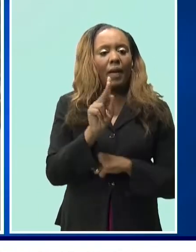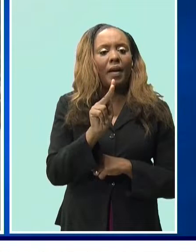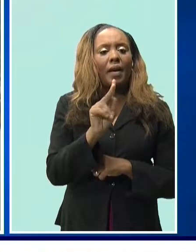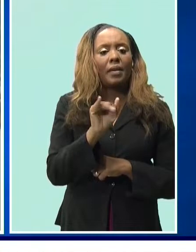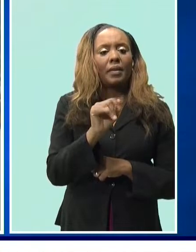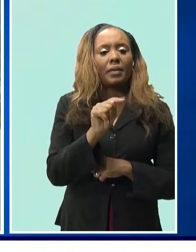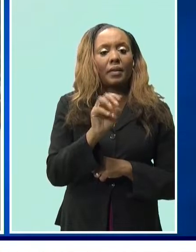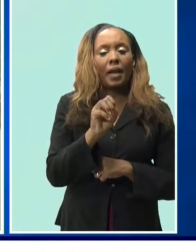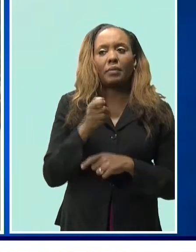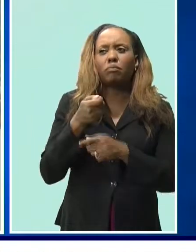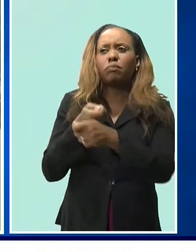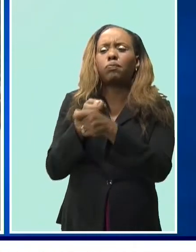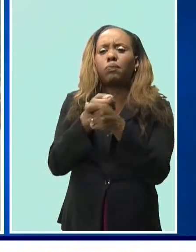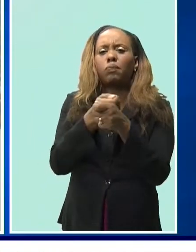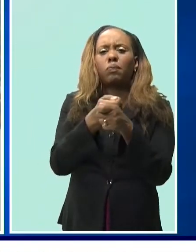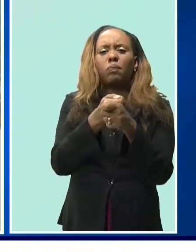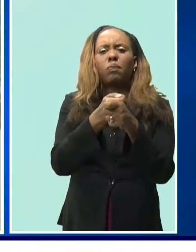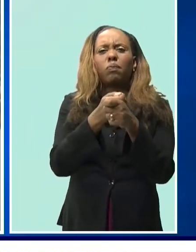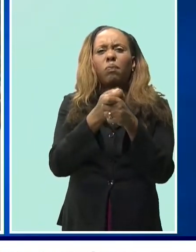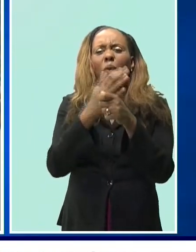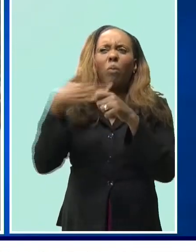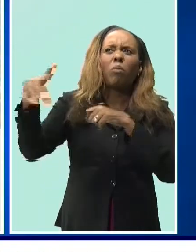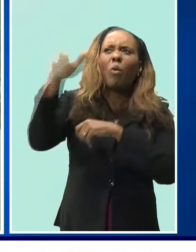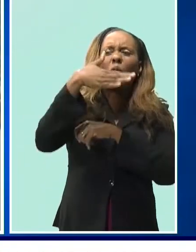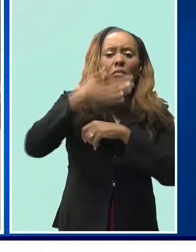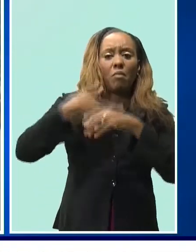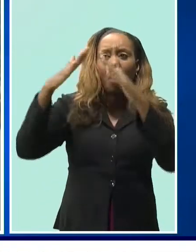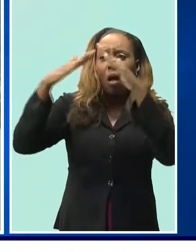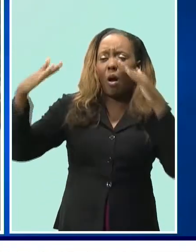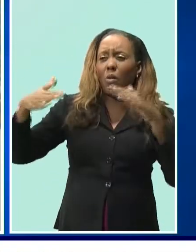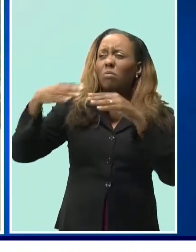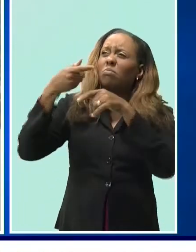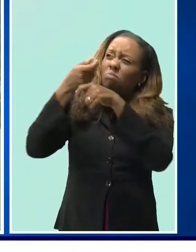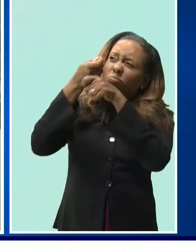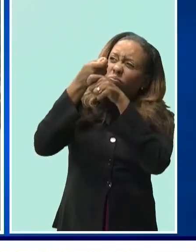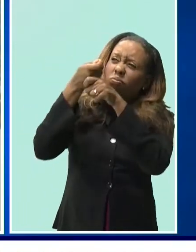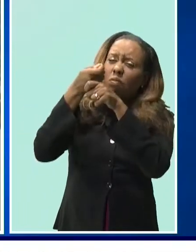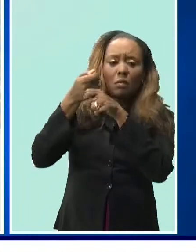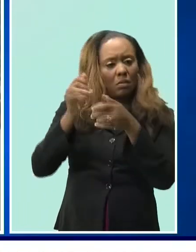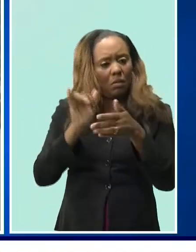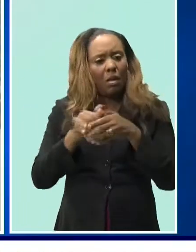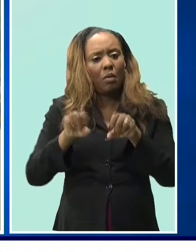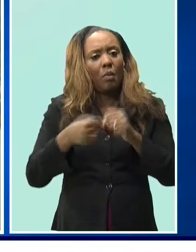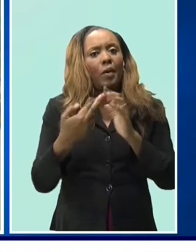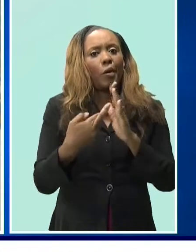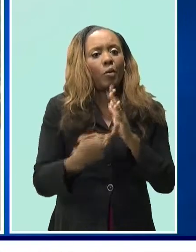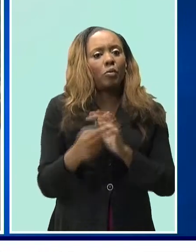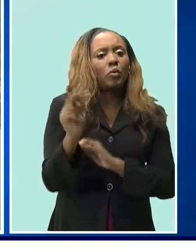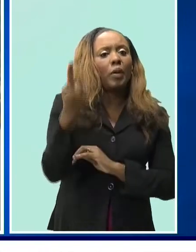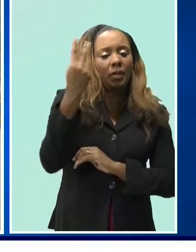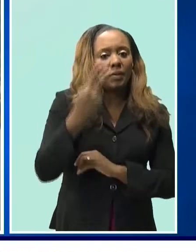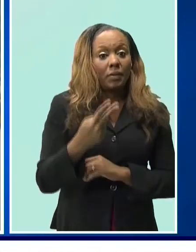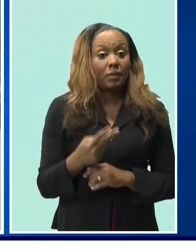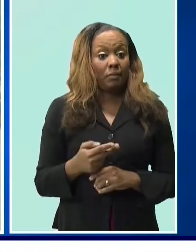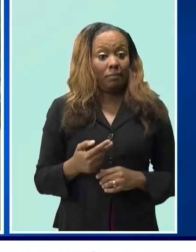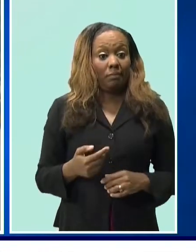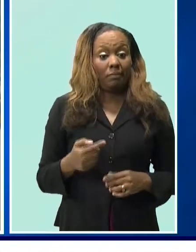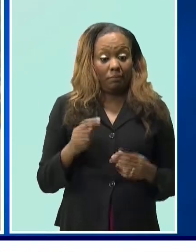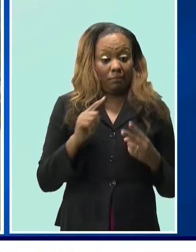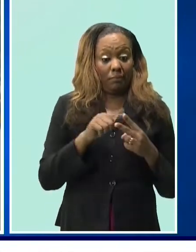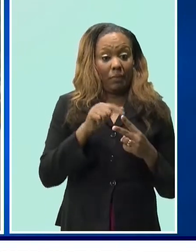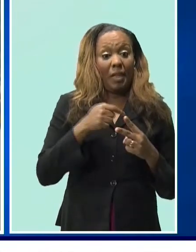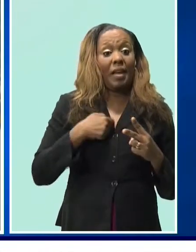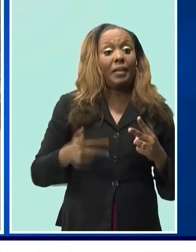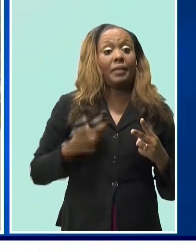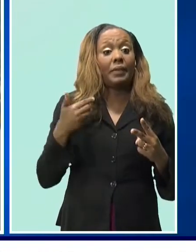my house. Now that is breaching regulations twice. First of all, I live near the airport,